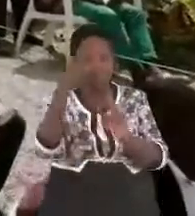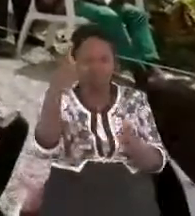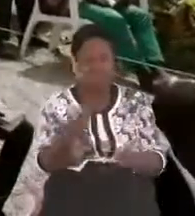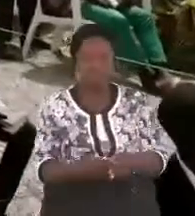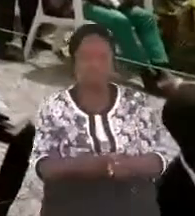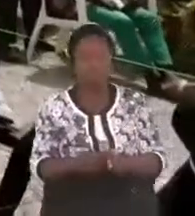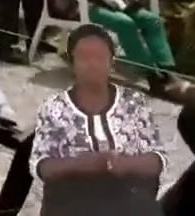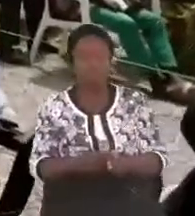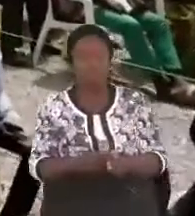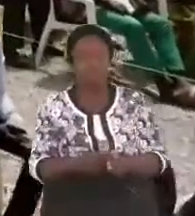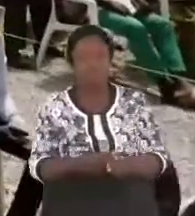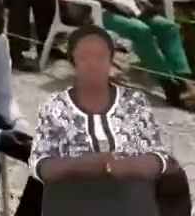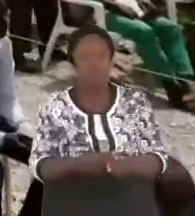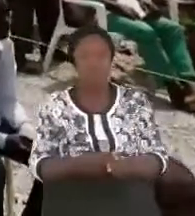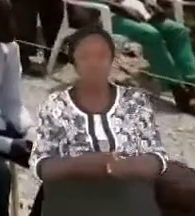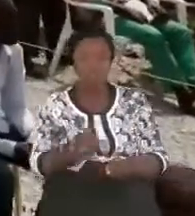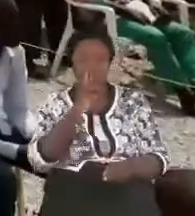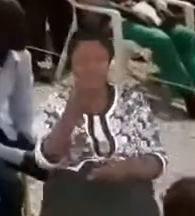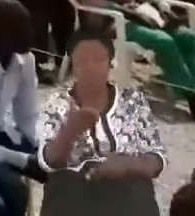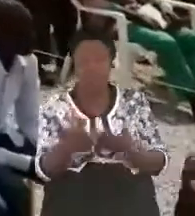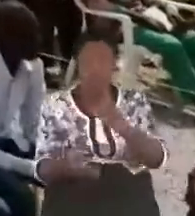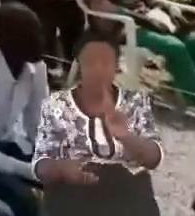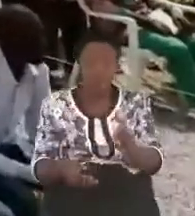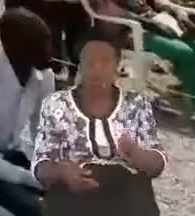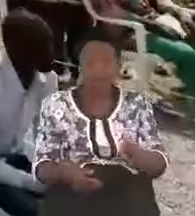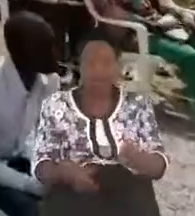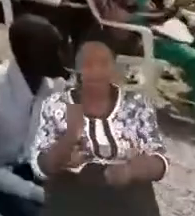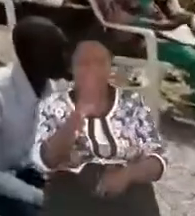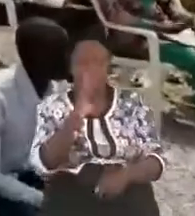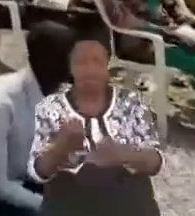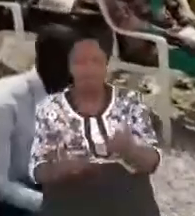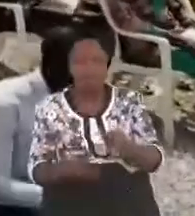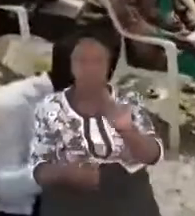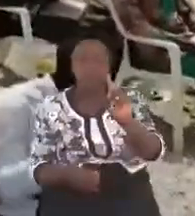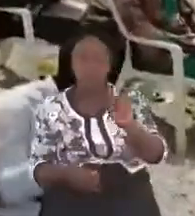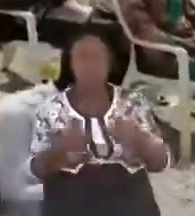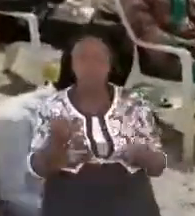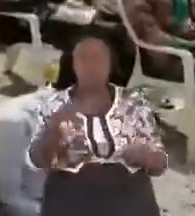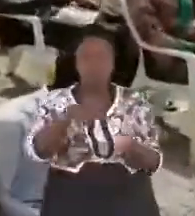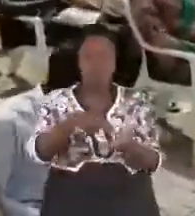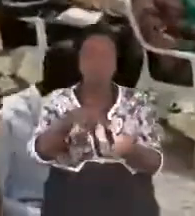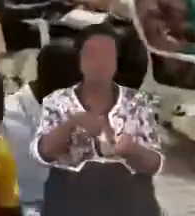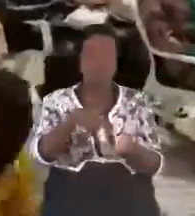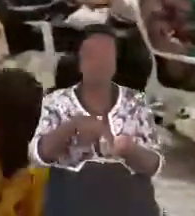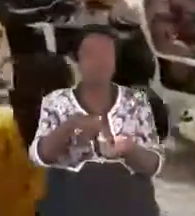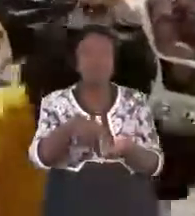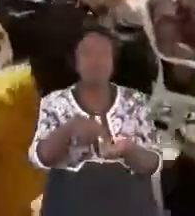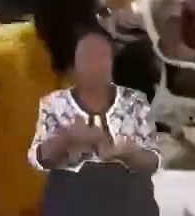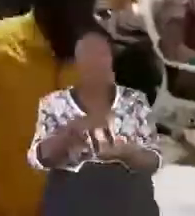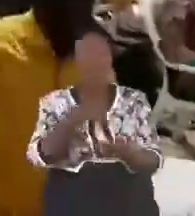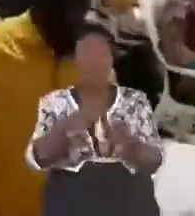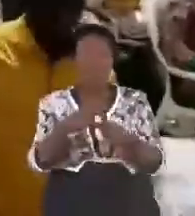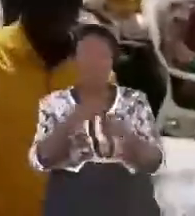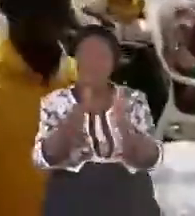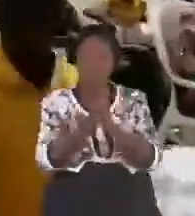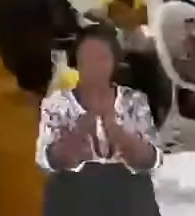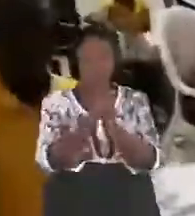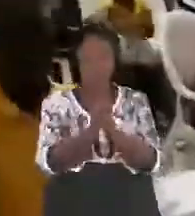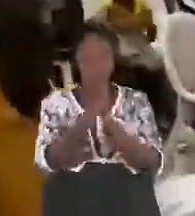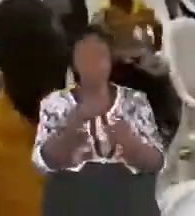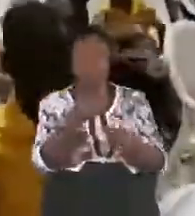name. Are you there? Where are you? Why don't you rise up and say, Lord, all that is for